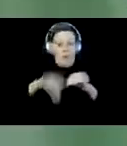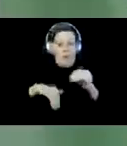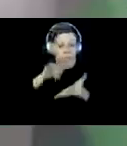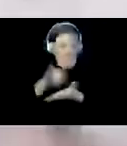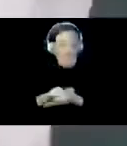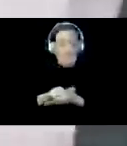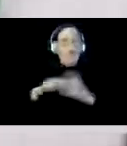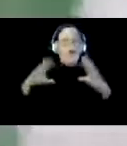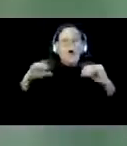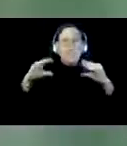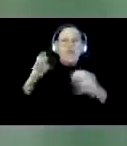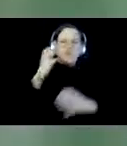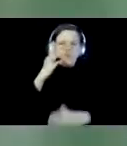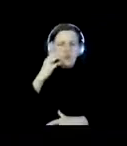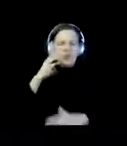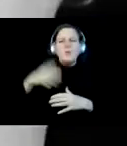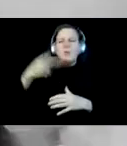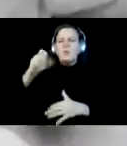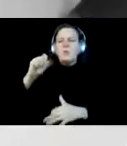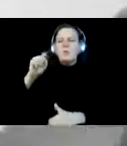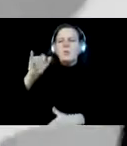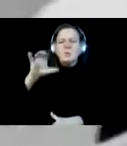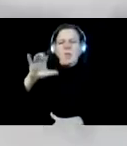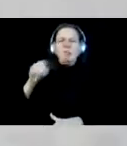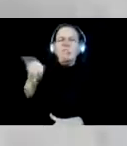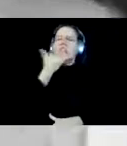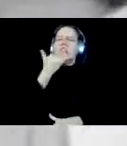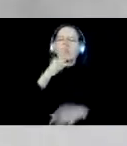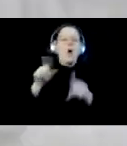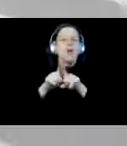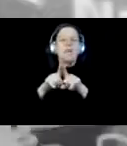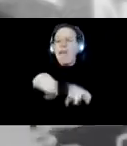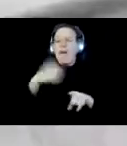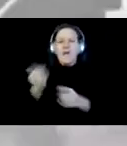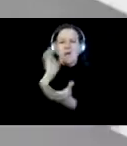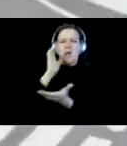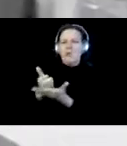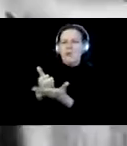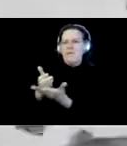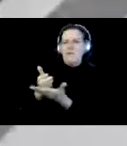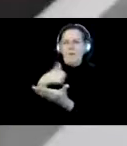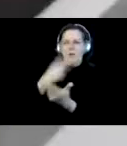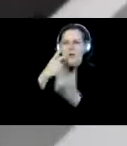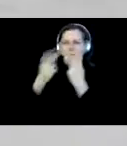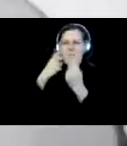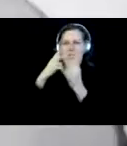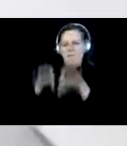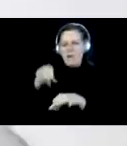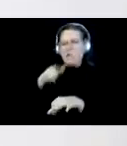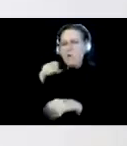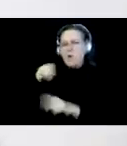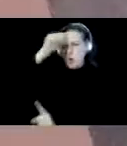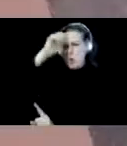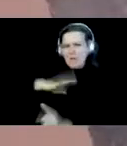shade, like a pair of hands in another set of photographs I found. Who was this man? How did he get that scar on his upper right